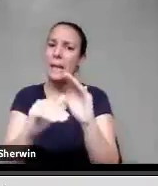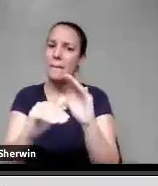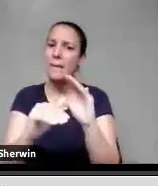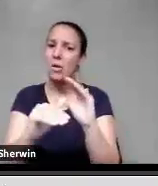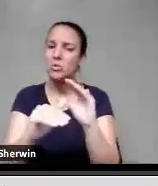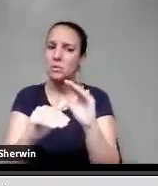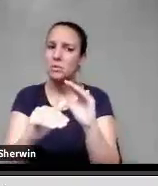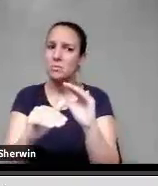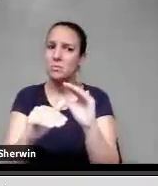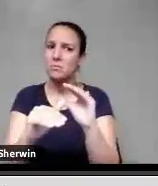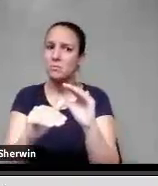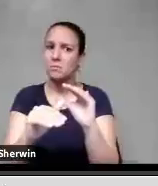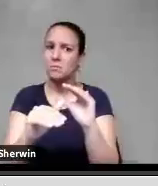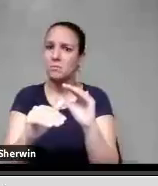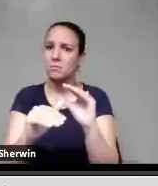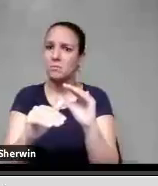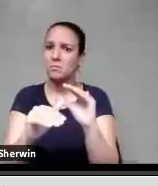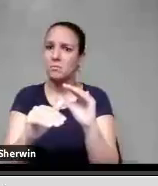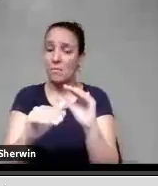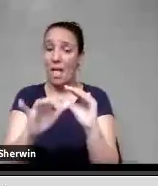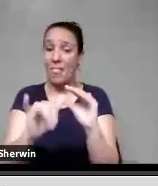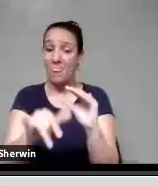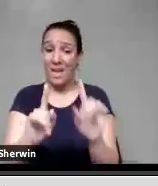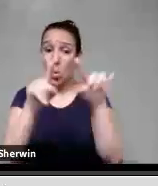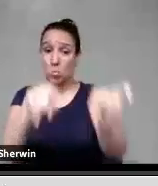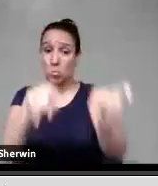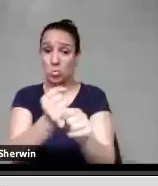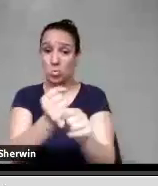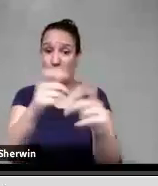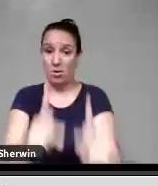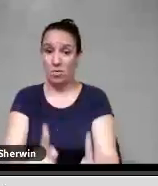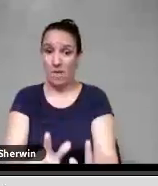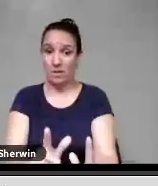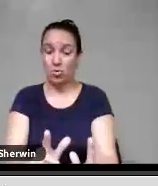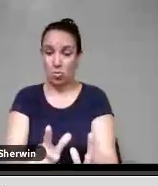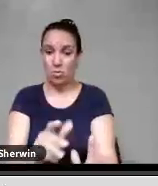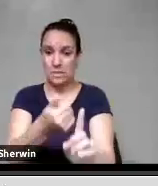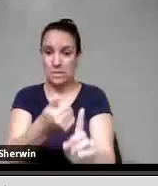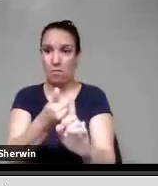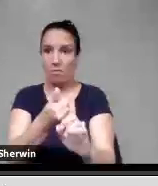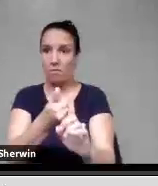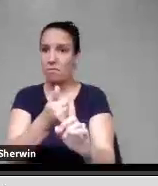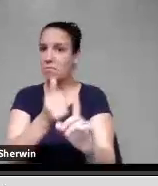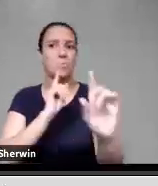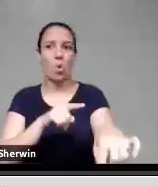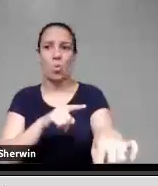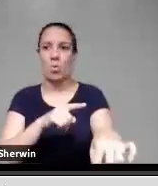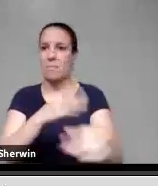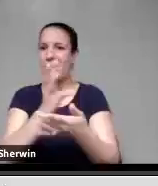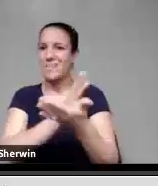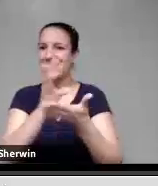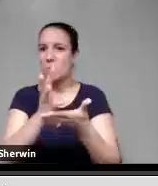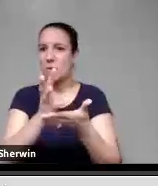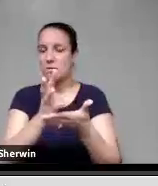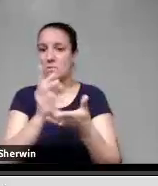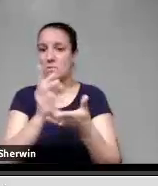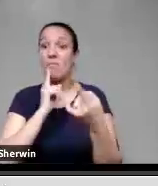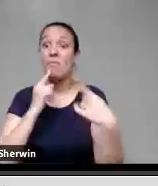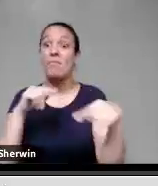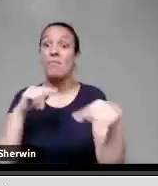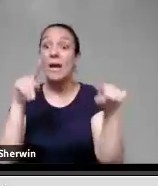supposed to email, which apparently goes through the actual manufacturer's website of the car. I didn't get an answer for 6 weeks. I finally got an